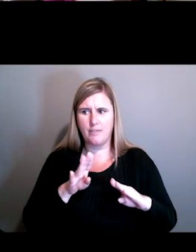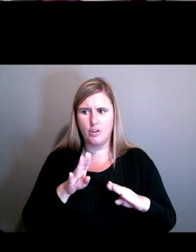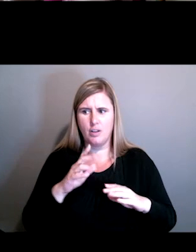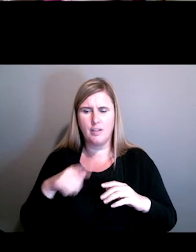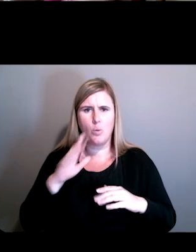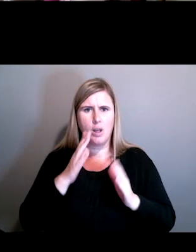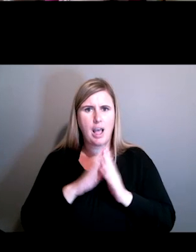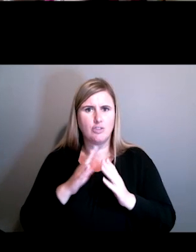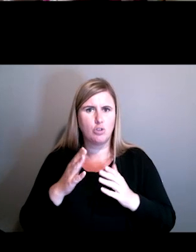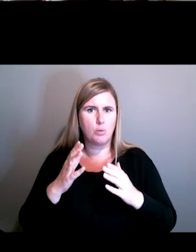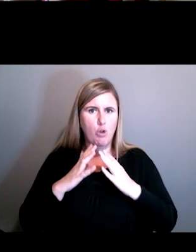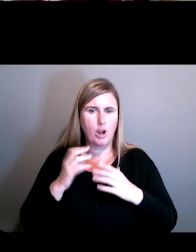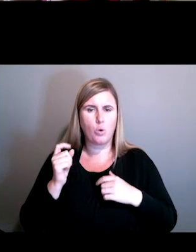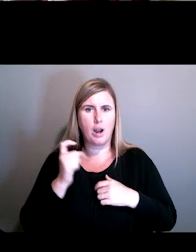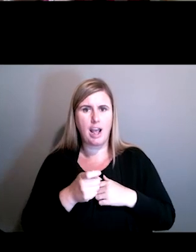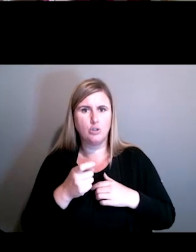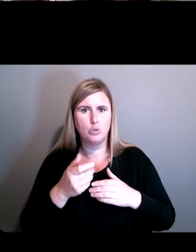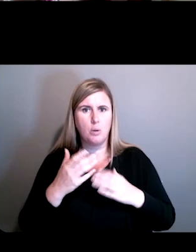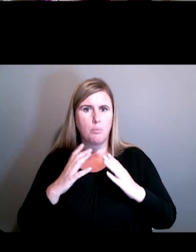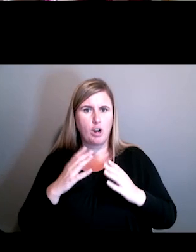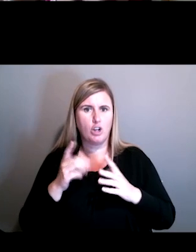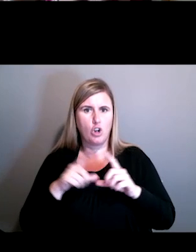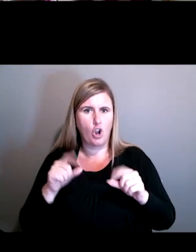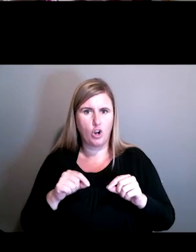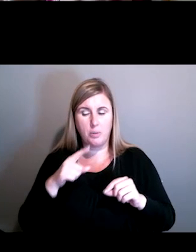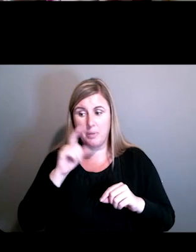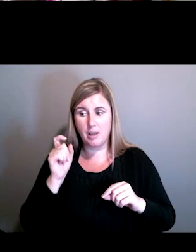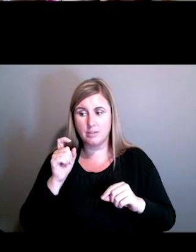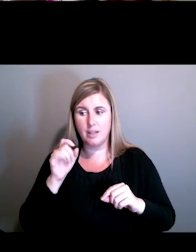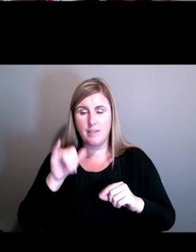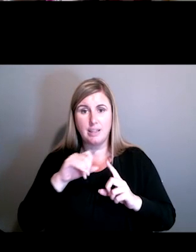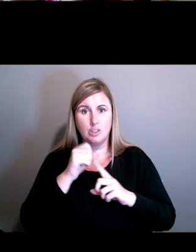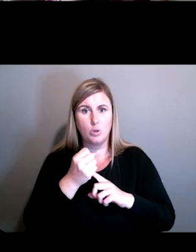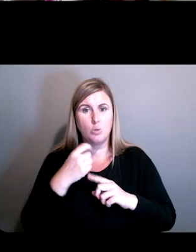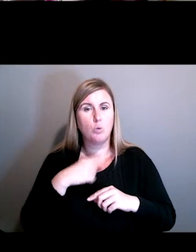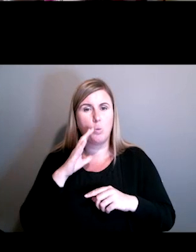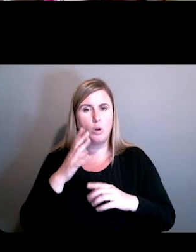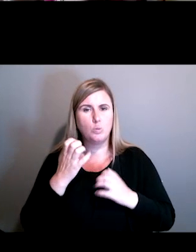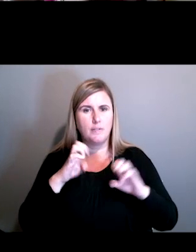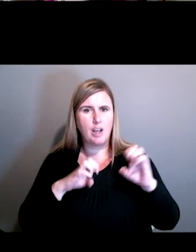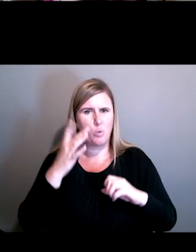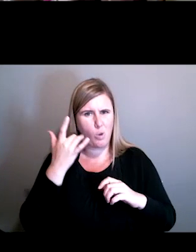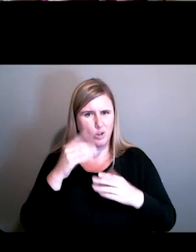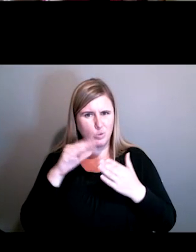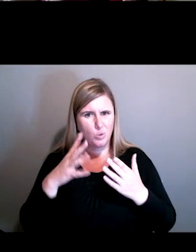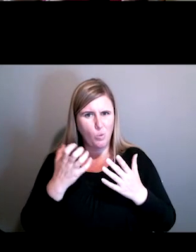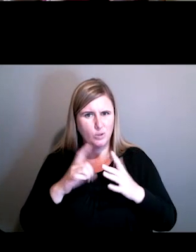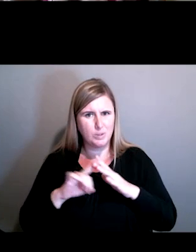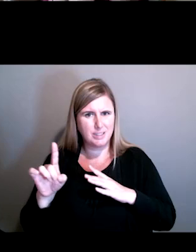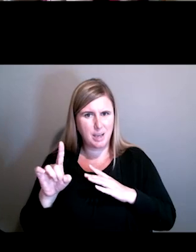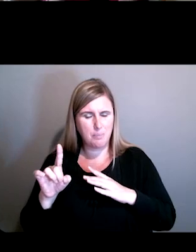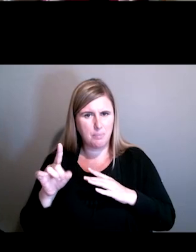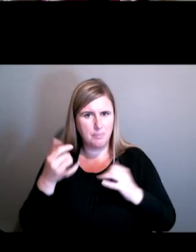break card, because that in that instance, we're going to want to evaluate, why does the student want to escape us? We want to evaluate